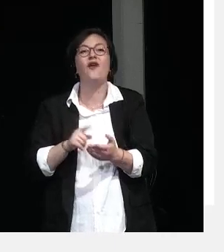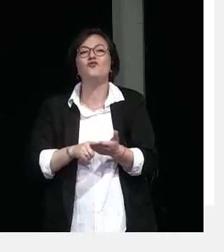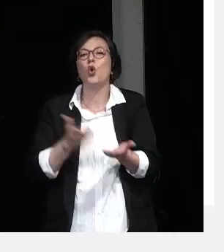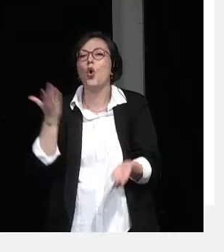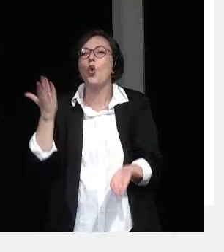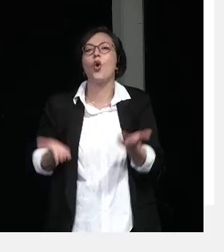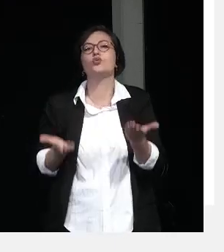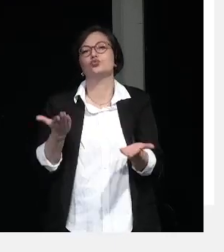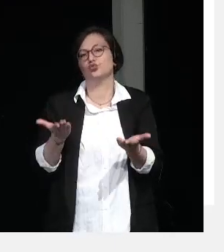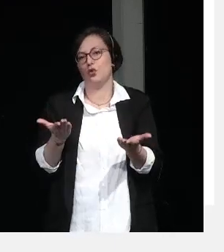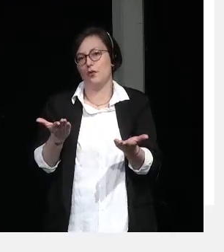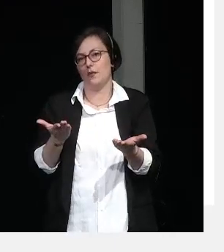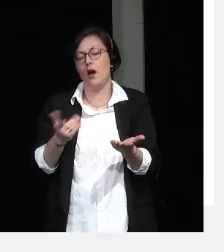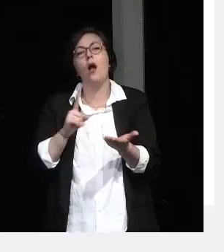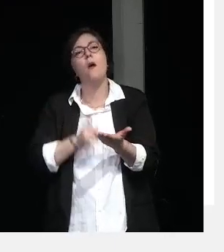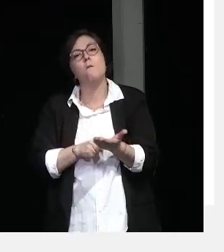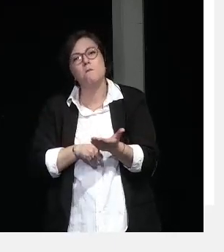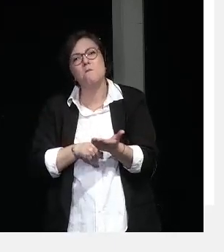a constant.